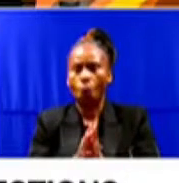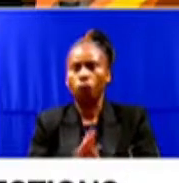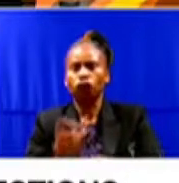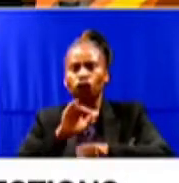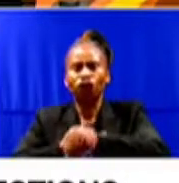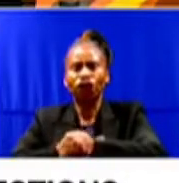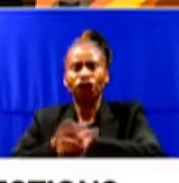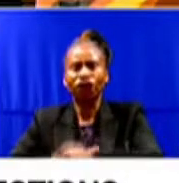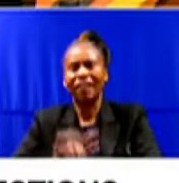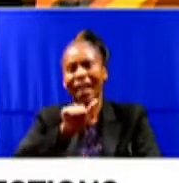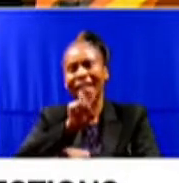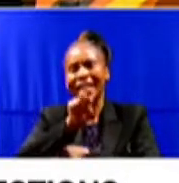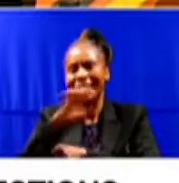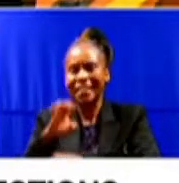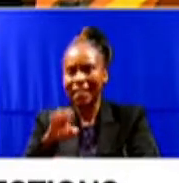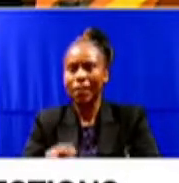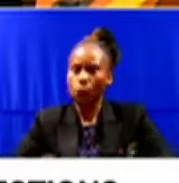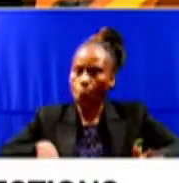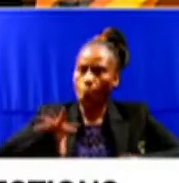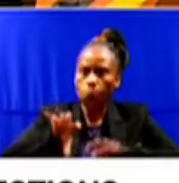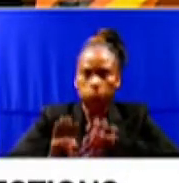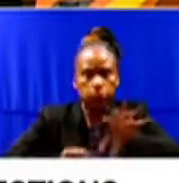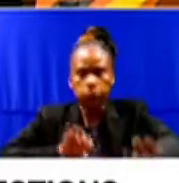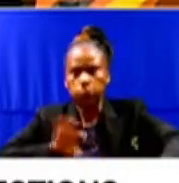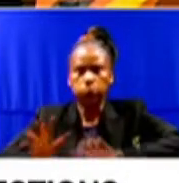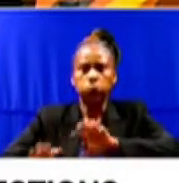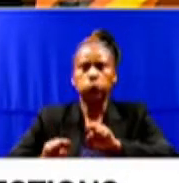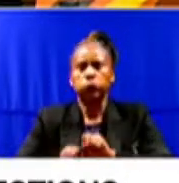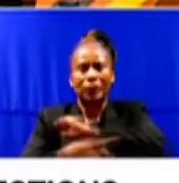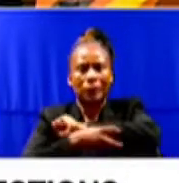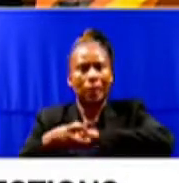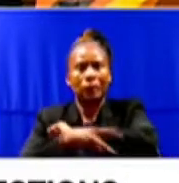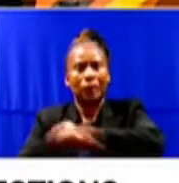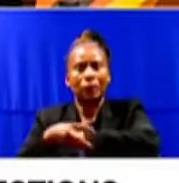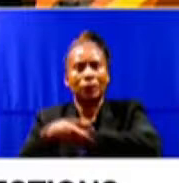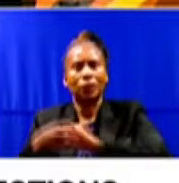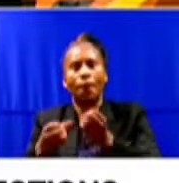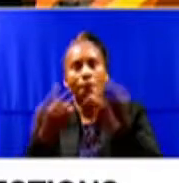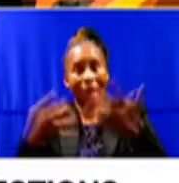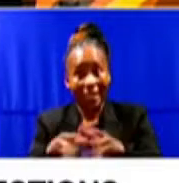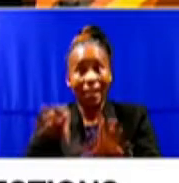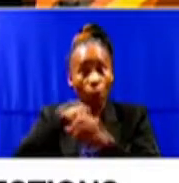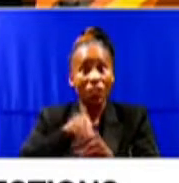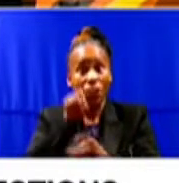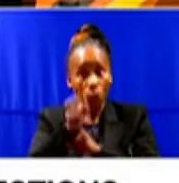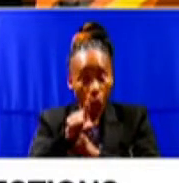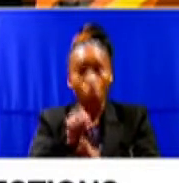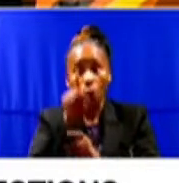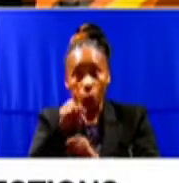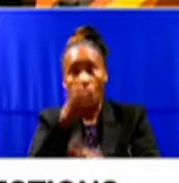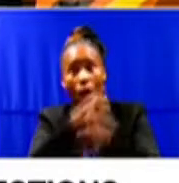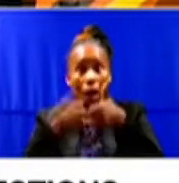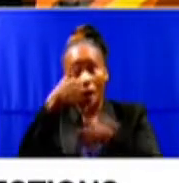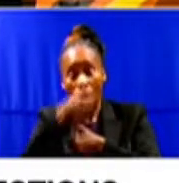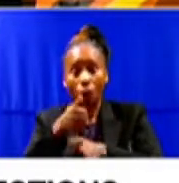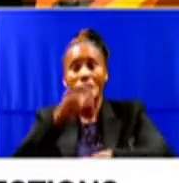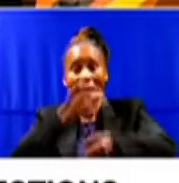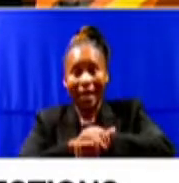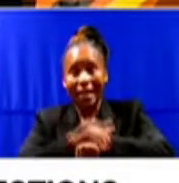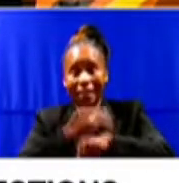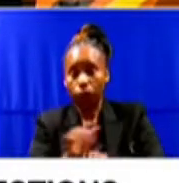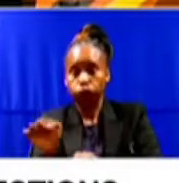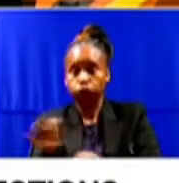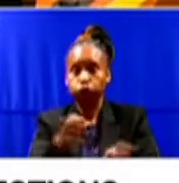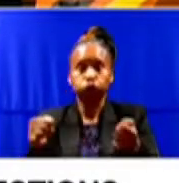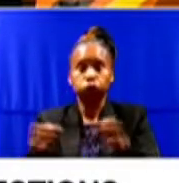deliberately deployed there by the ANC. Many of them while you yourself were the head of the cadre deployment committee.